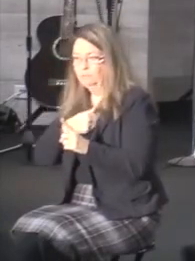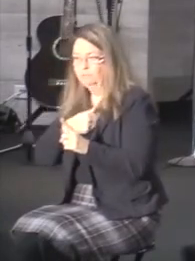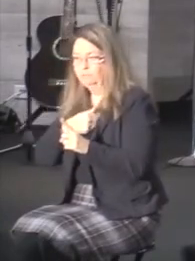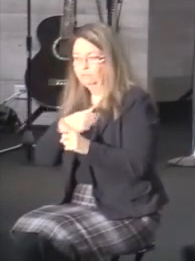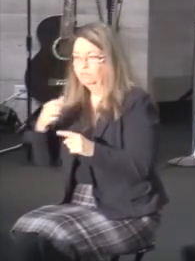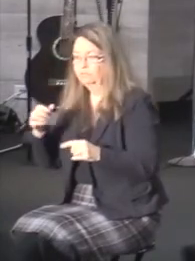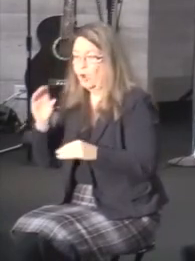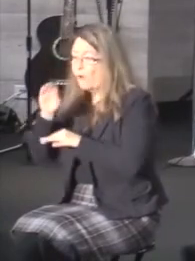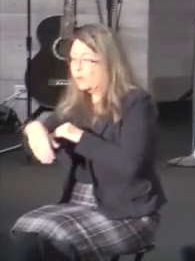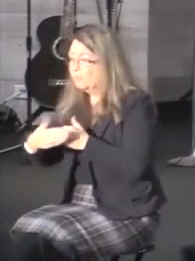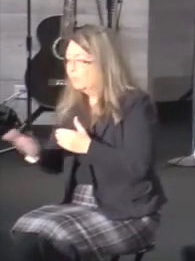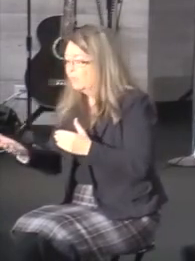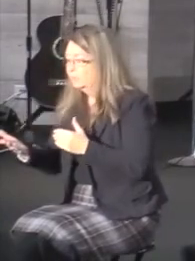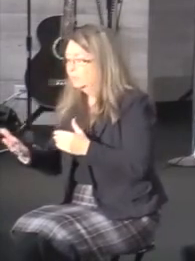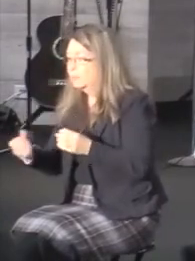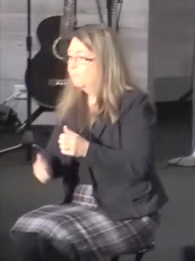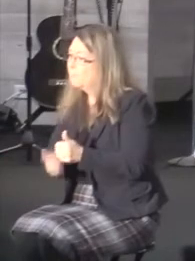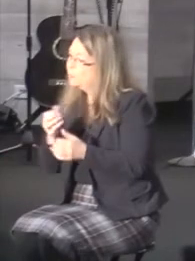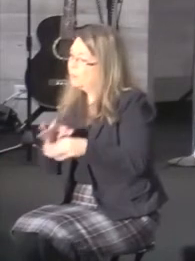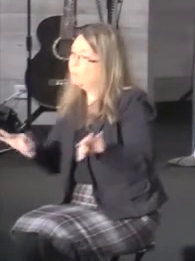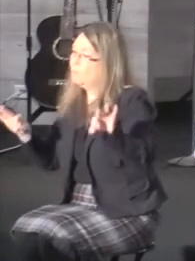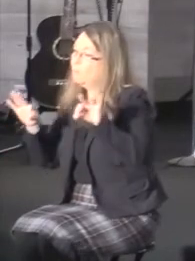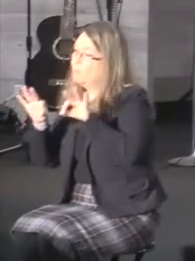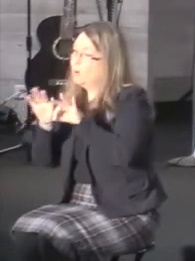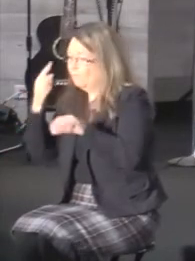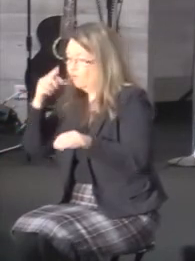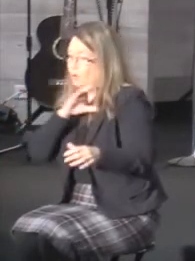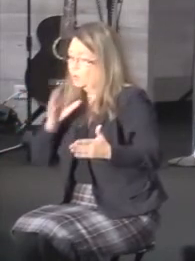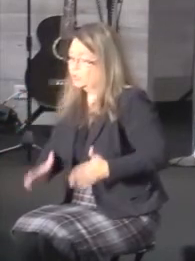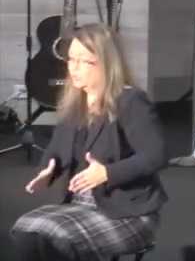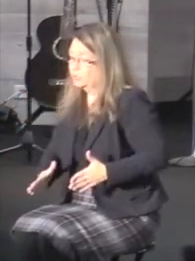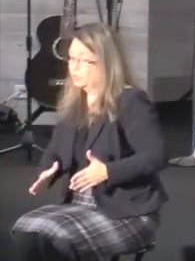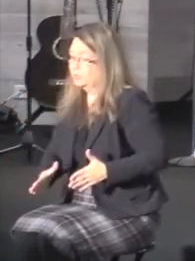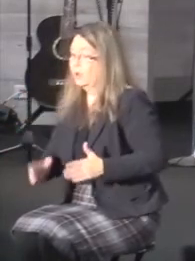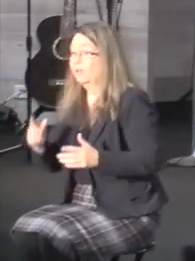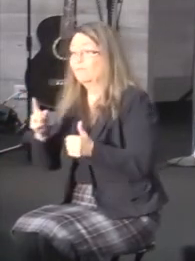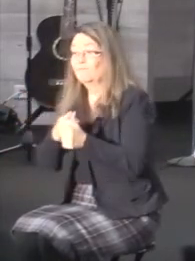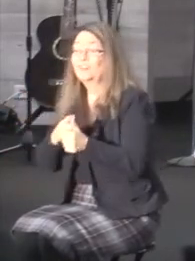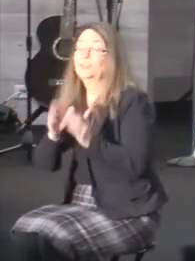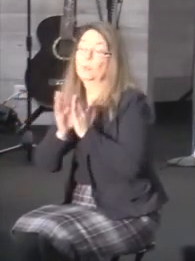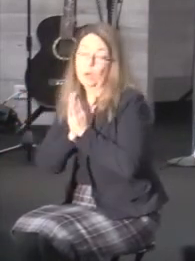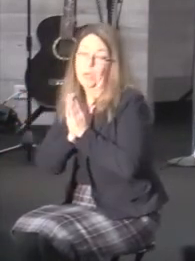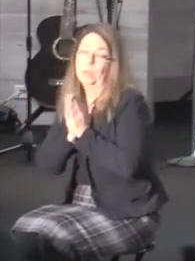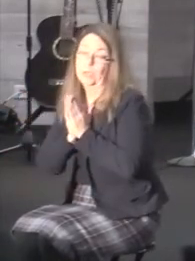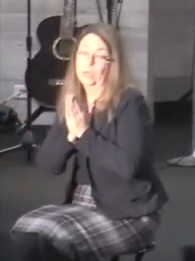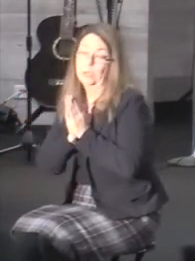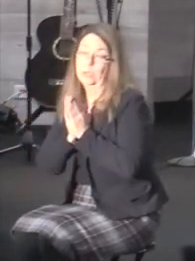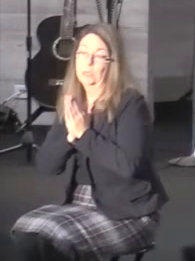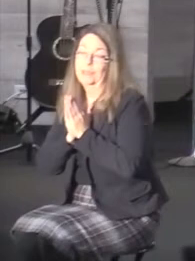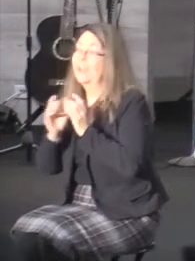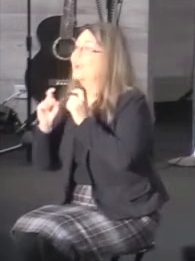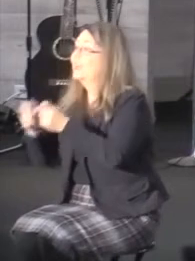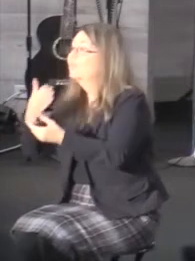or dealing with things, one of the most important things that you can do as a Christian, as a person, is to pray about your issue and give